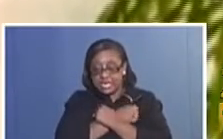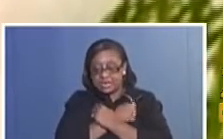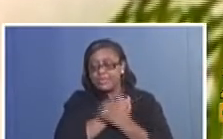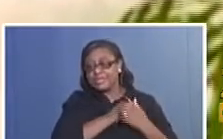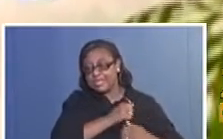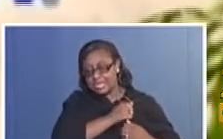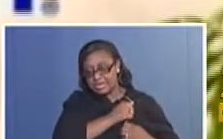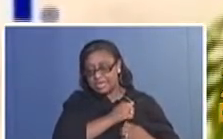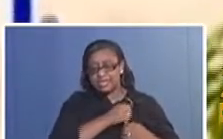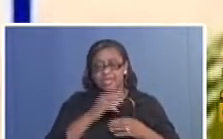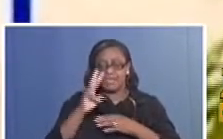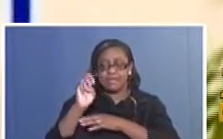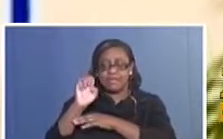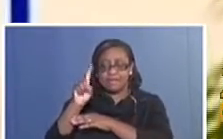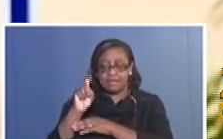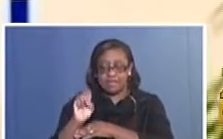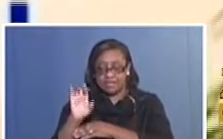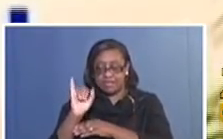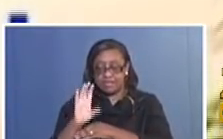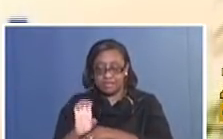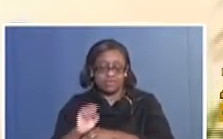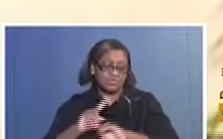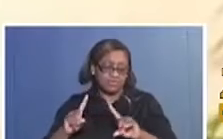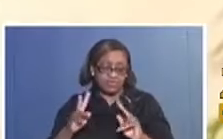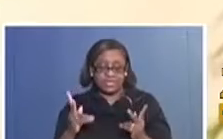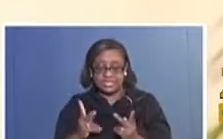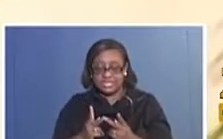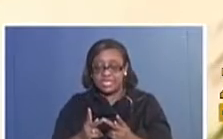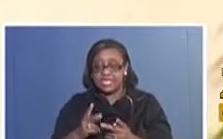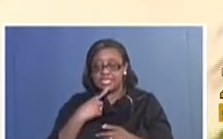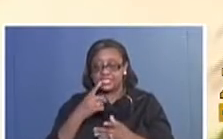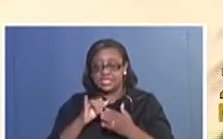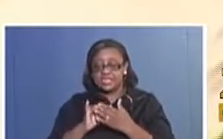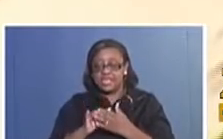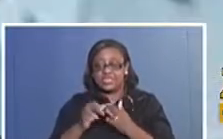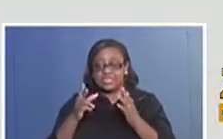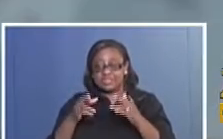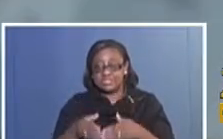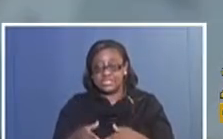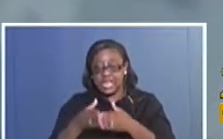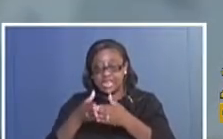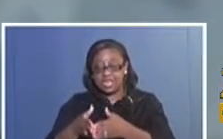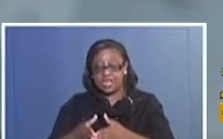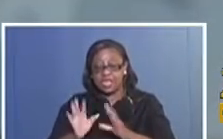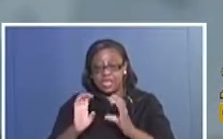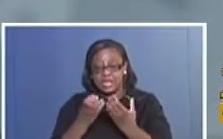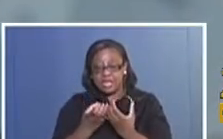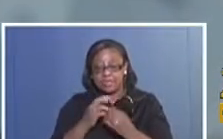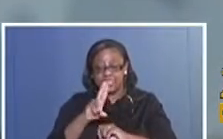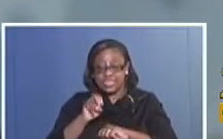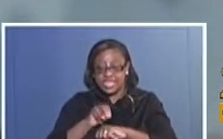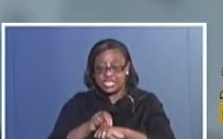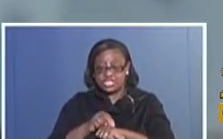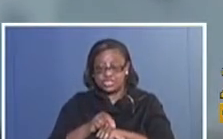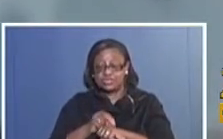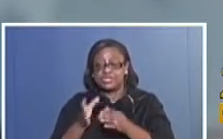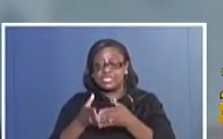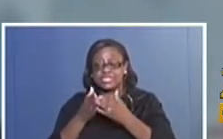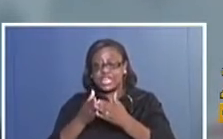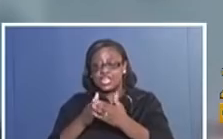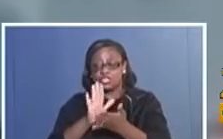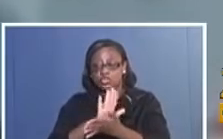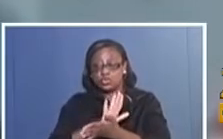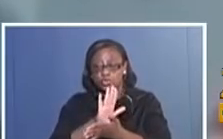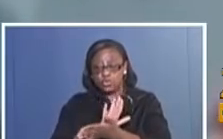World Championship level. Last weekend's event was hosted by the Royal Nassau Sailing Club in conjunction with the Bahamas National Sailing School, with